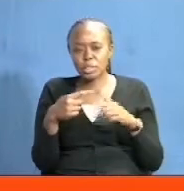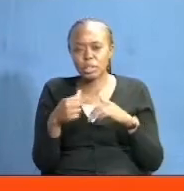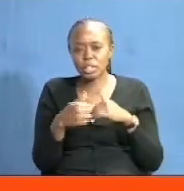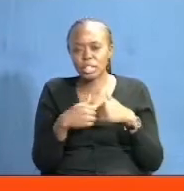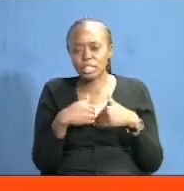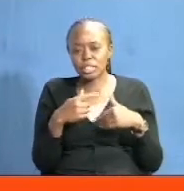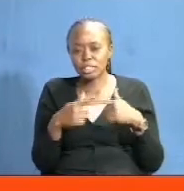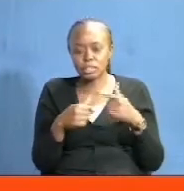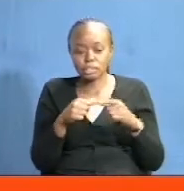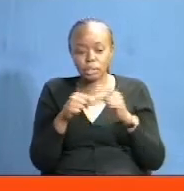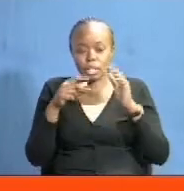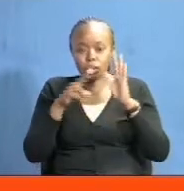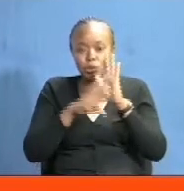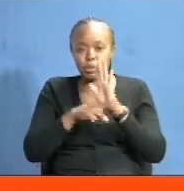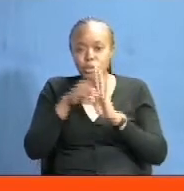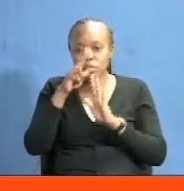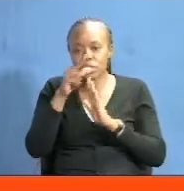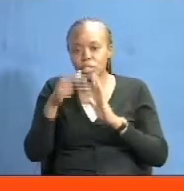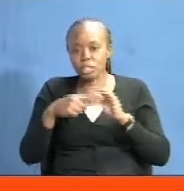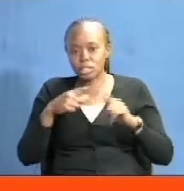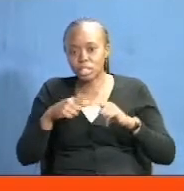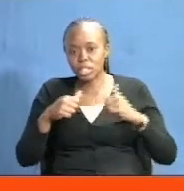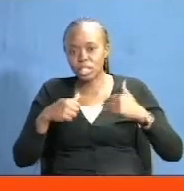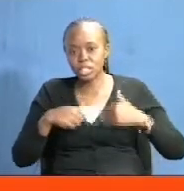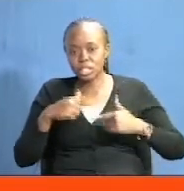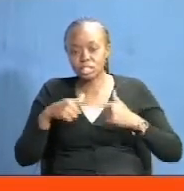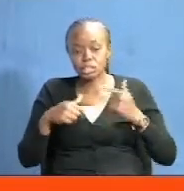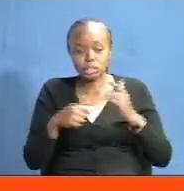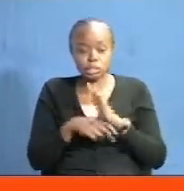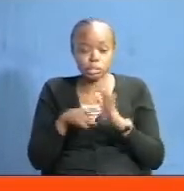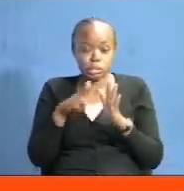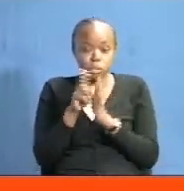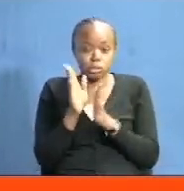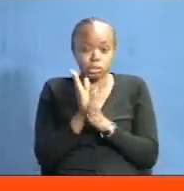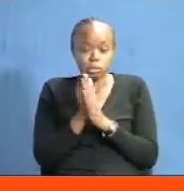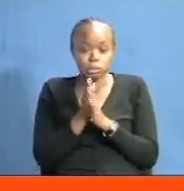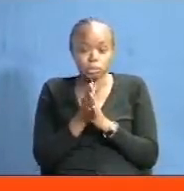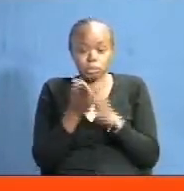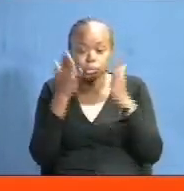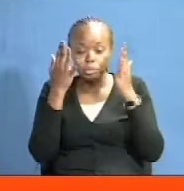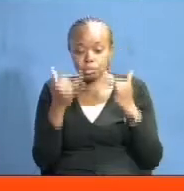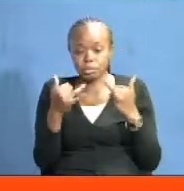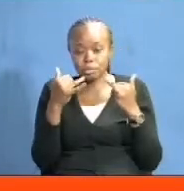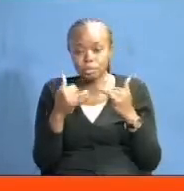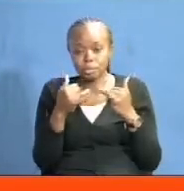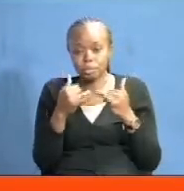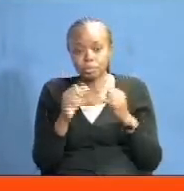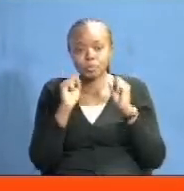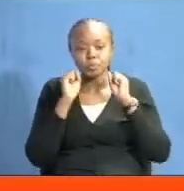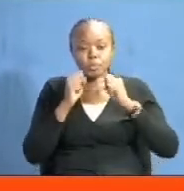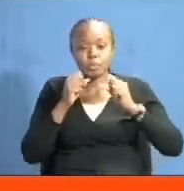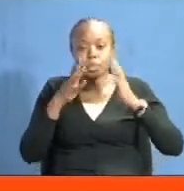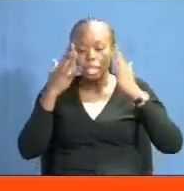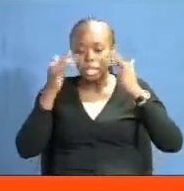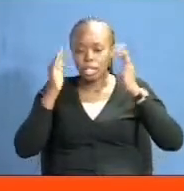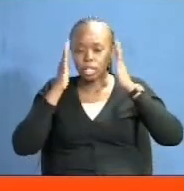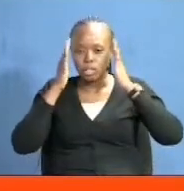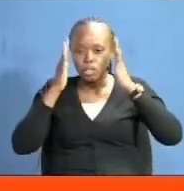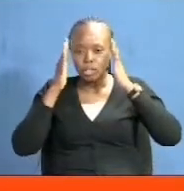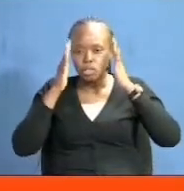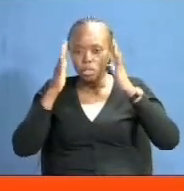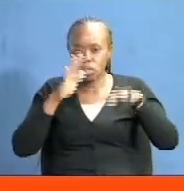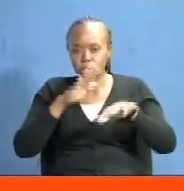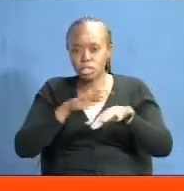coming 2022, it's well with the youth? Right now, we're actually concentrating on voter